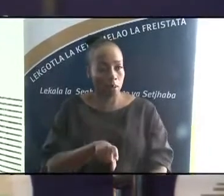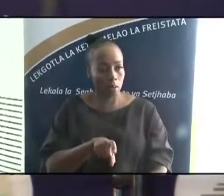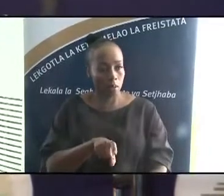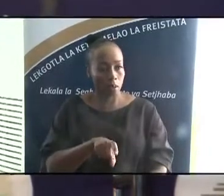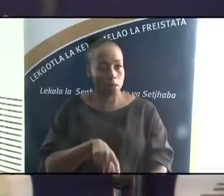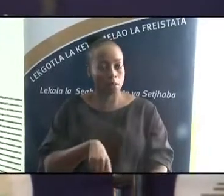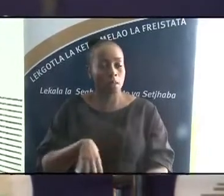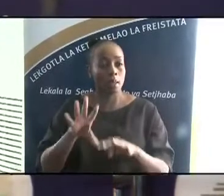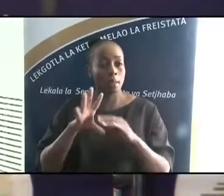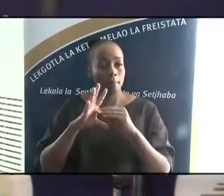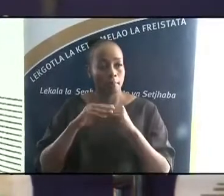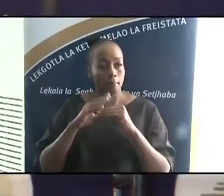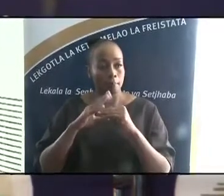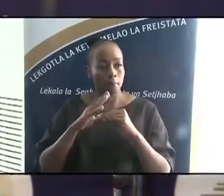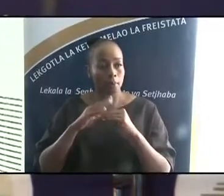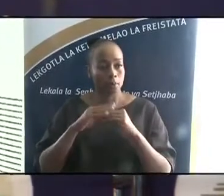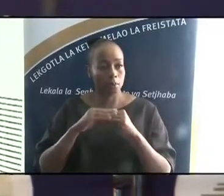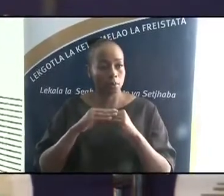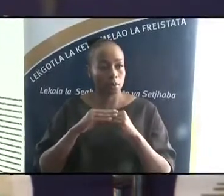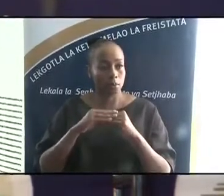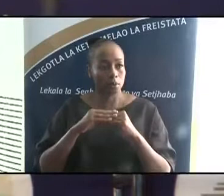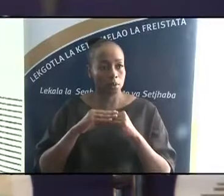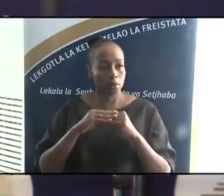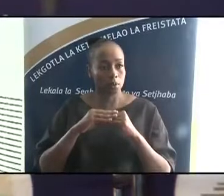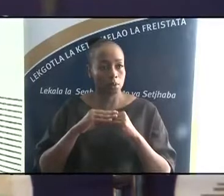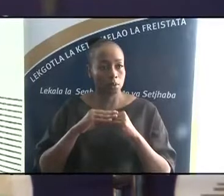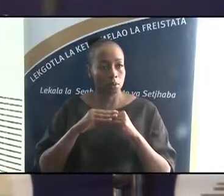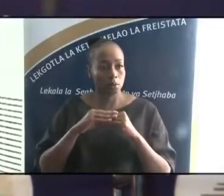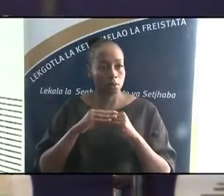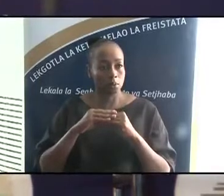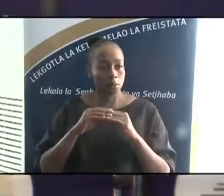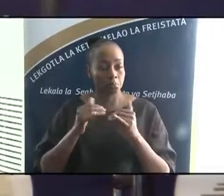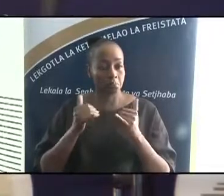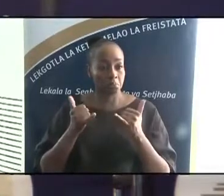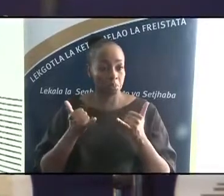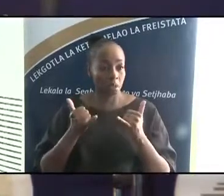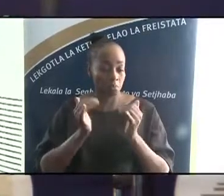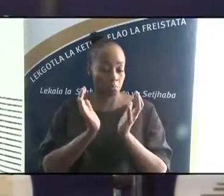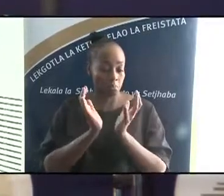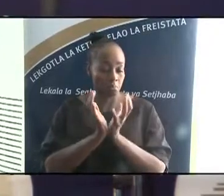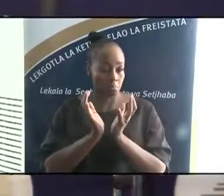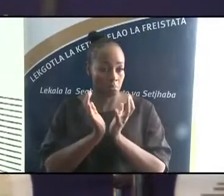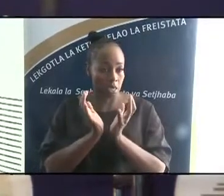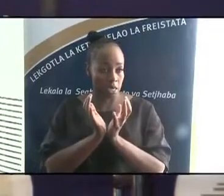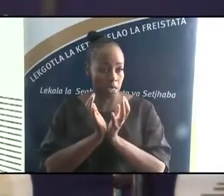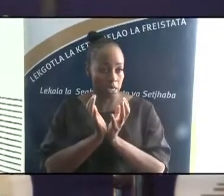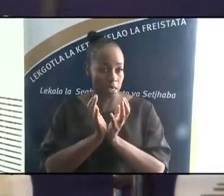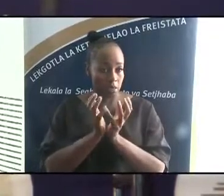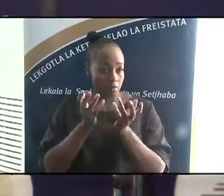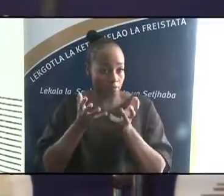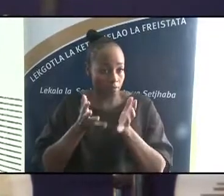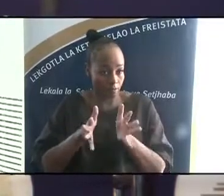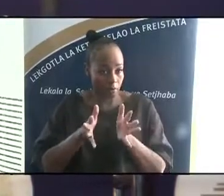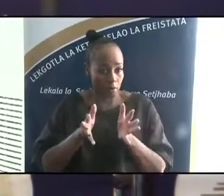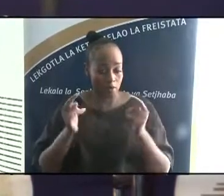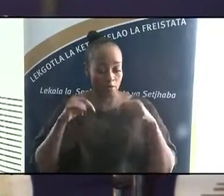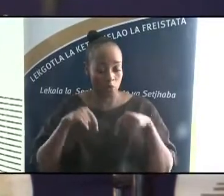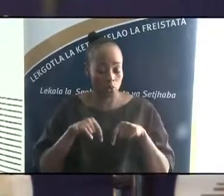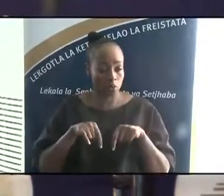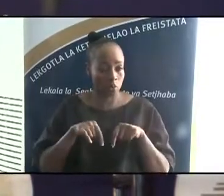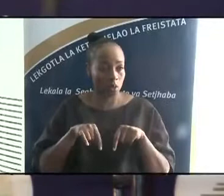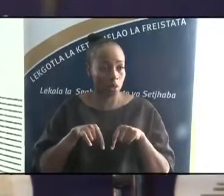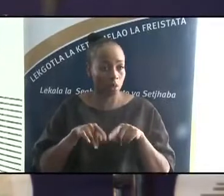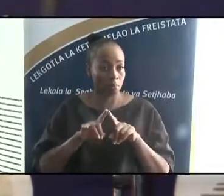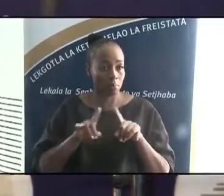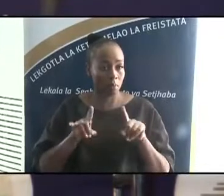Honourable Members, that brings us to the end of the business of the House today.